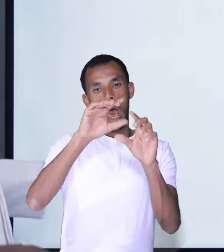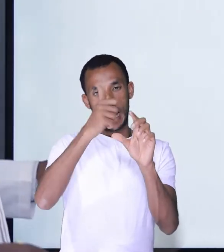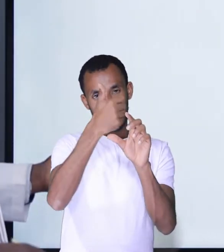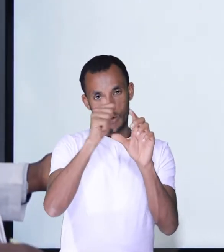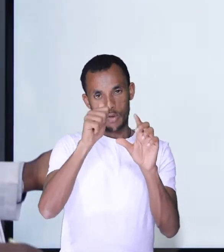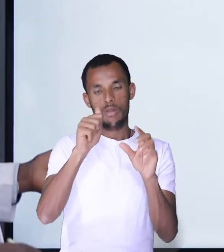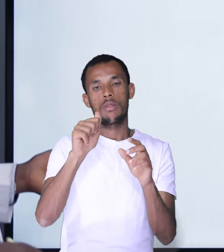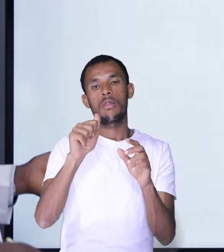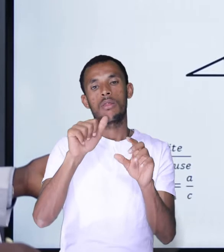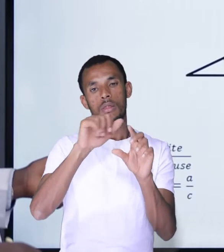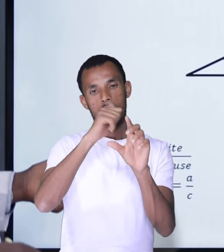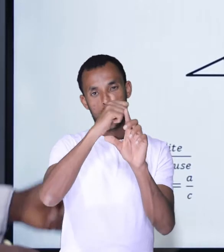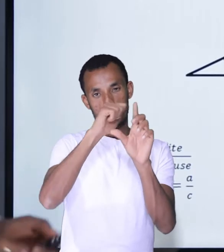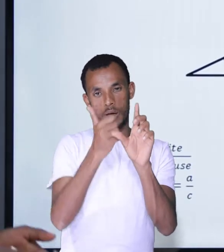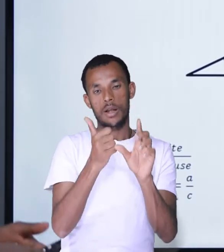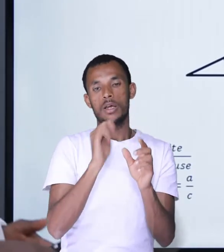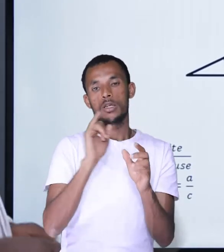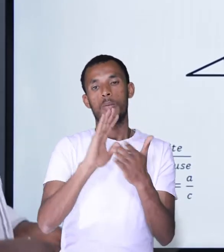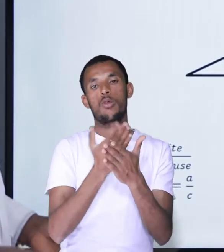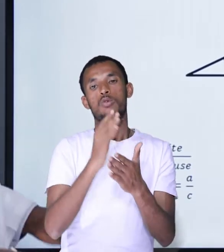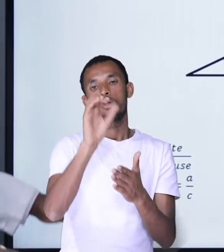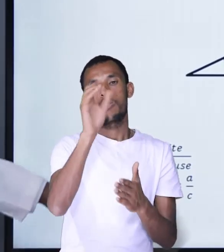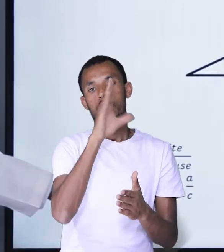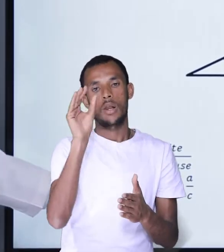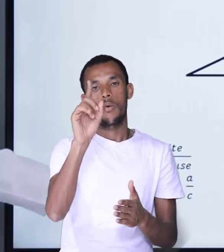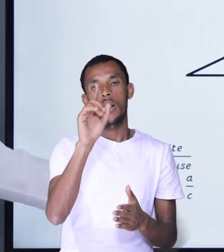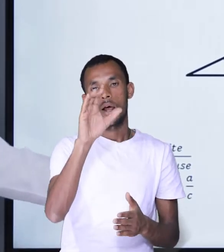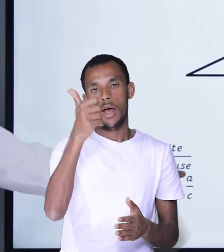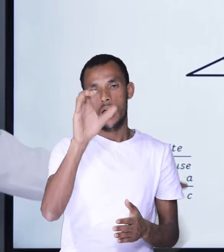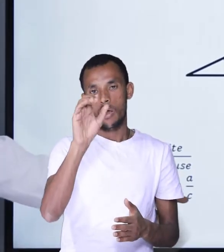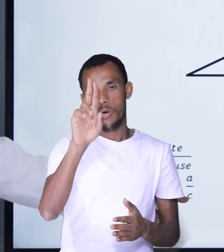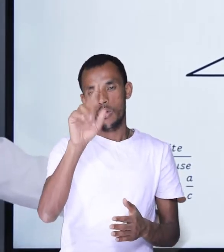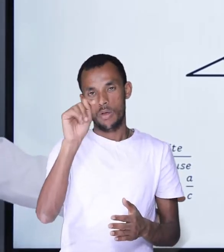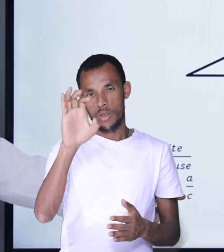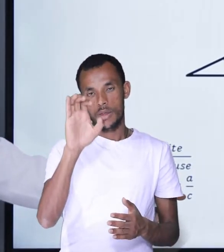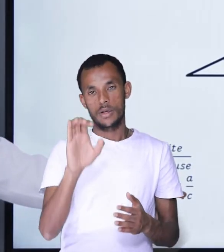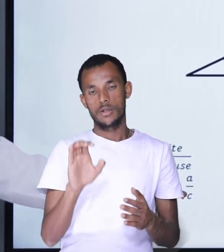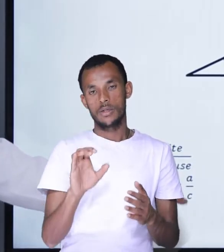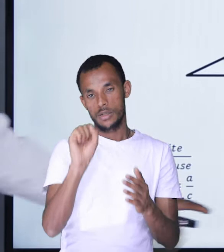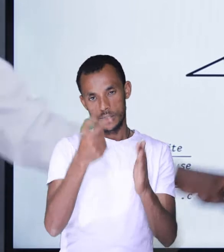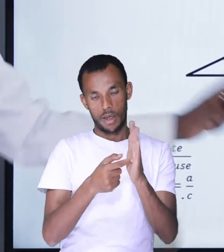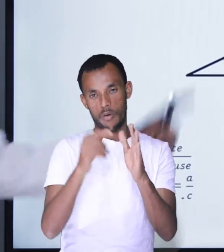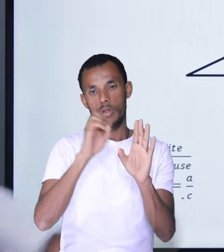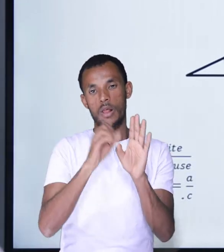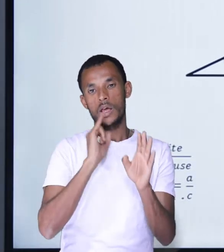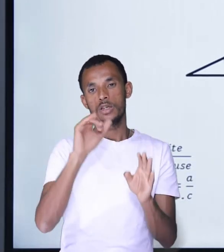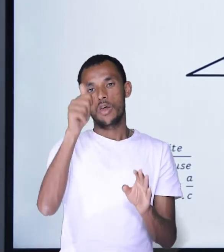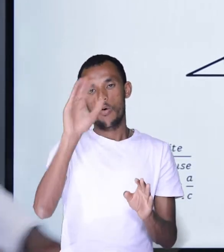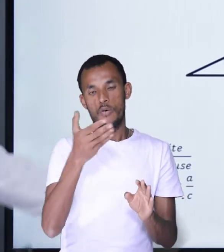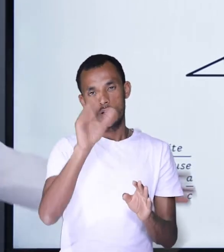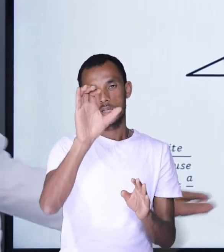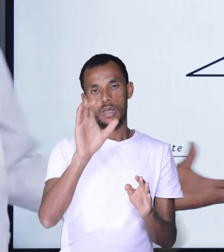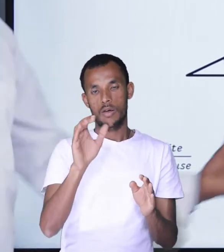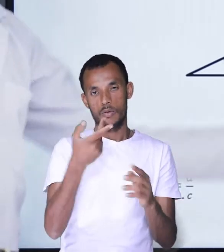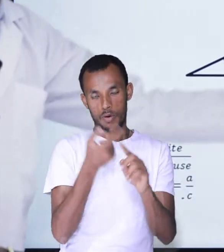and 1. Let me show you like roughly. Here sine of theta is A over C. From the figure,